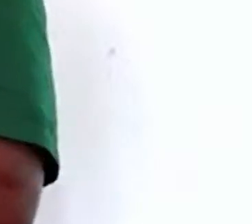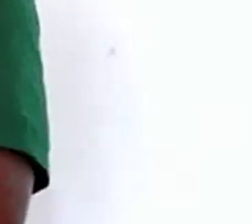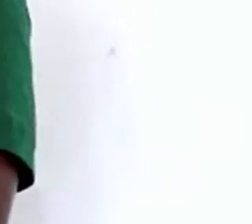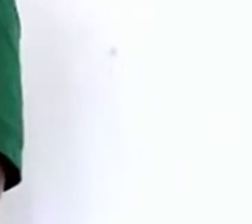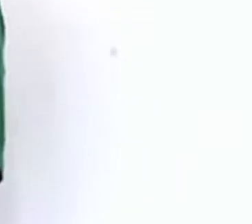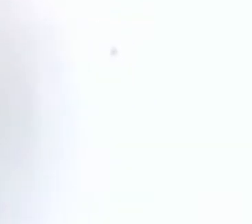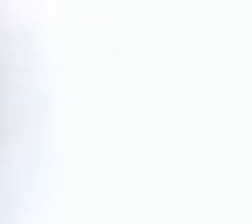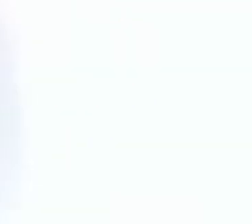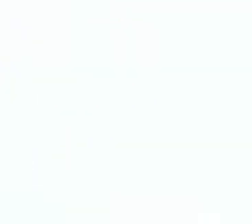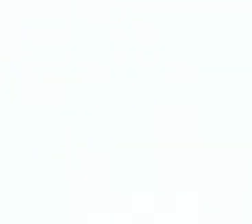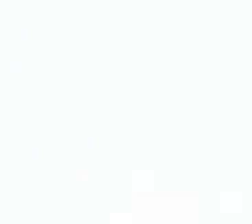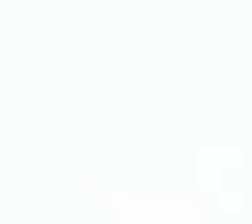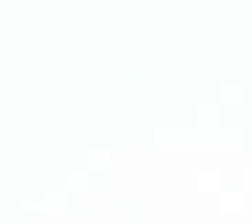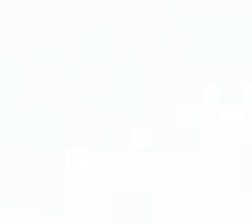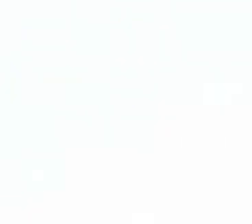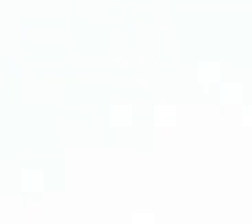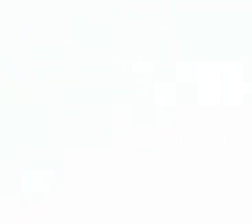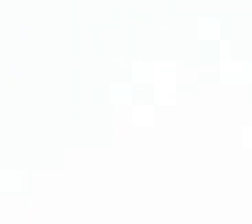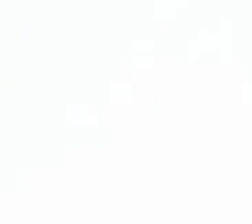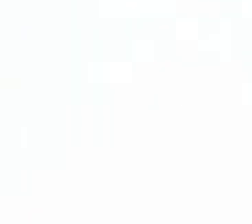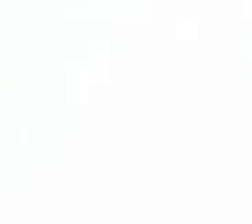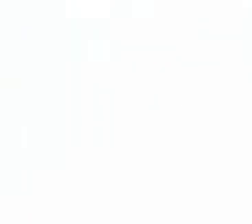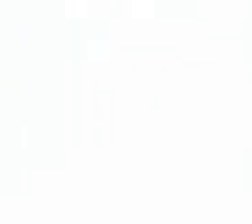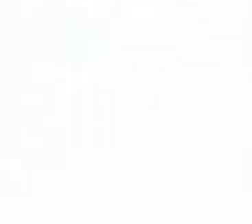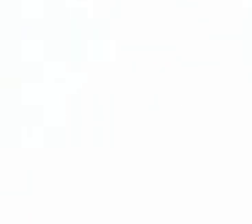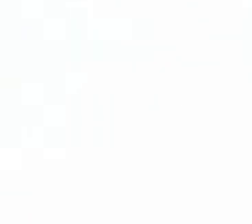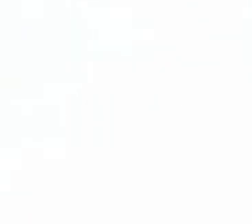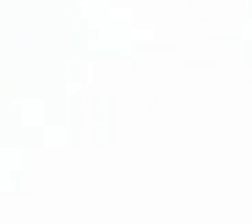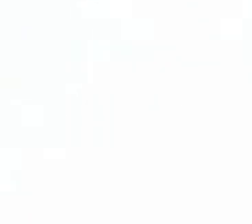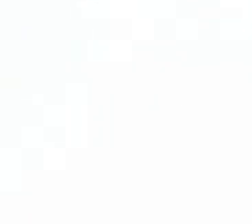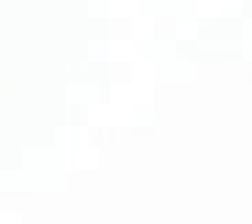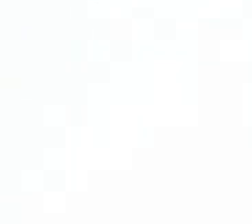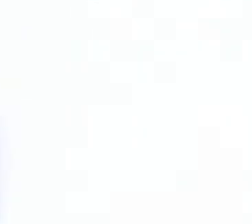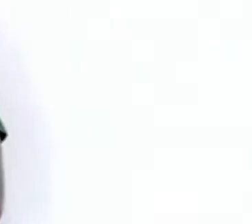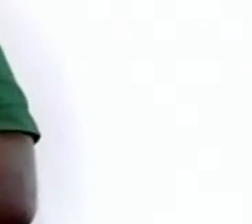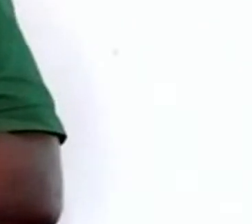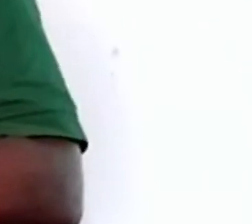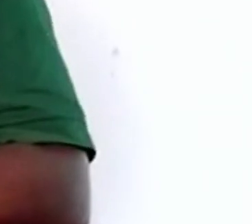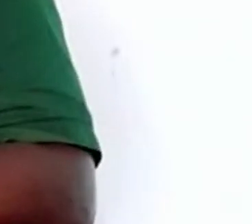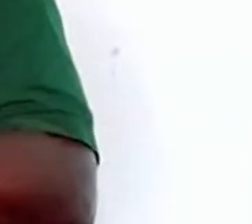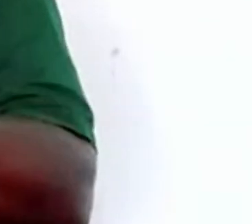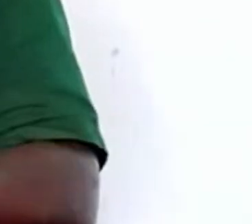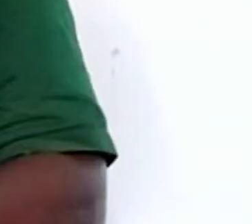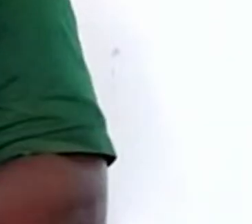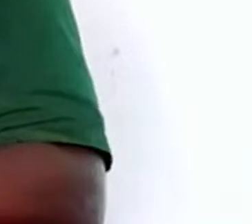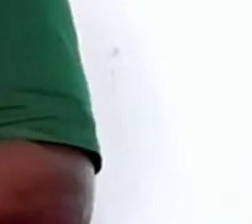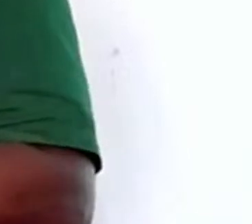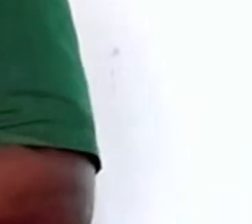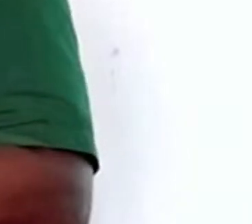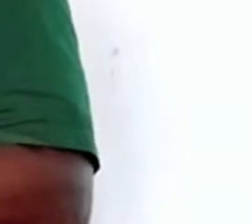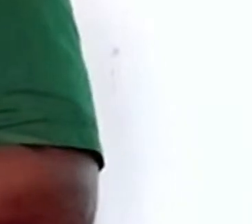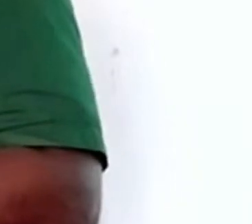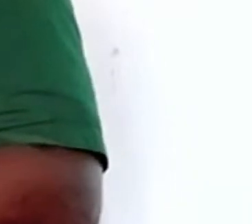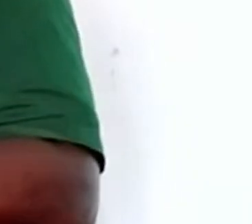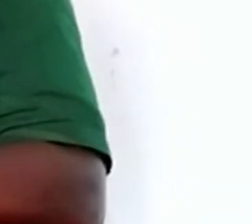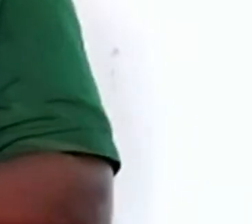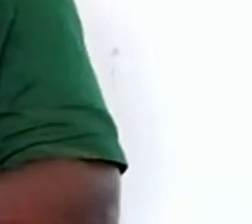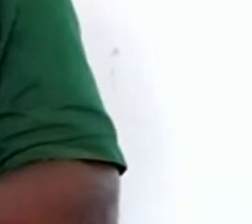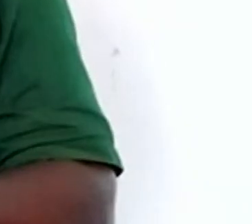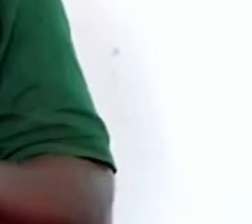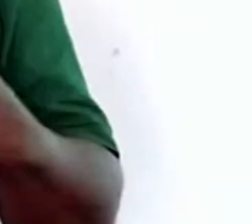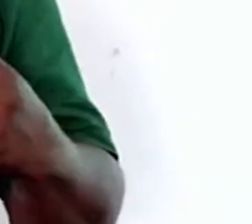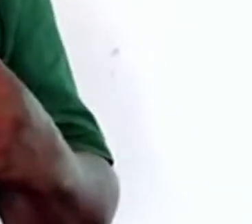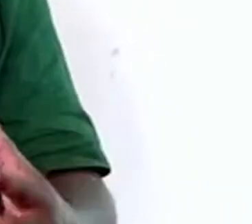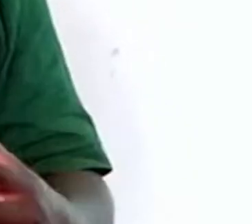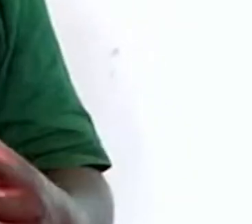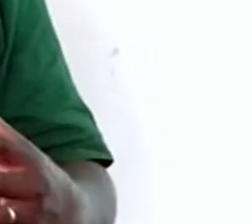human and nature. This is because it has been proven to say for as long